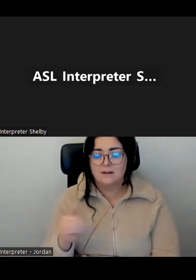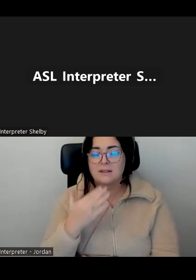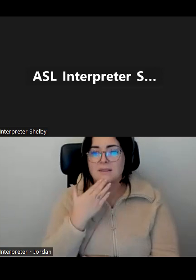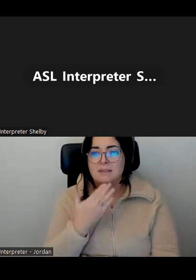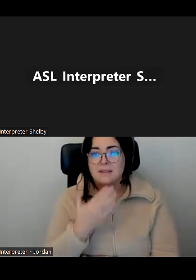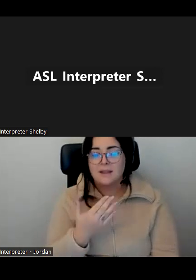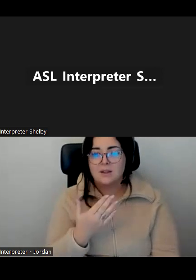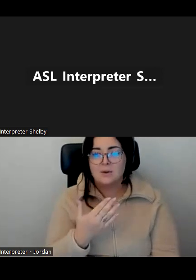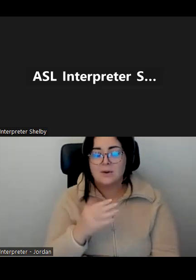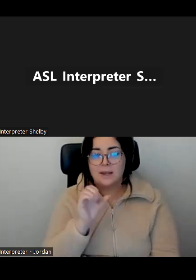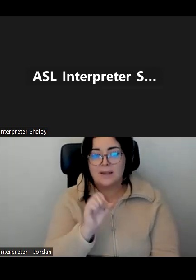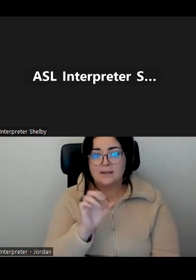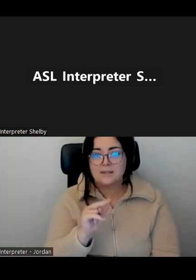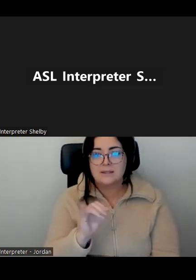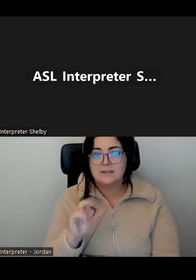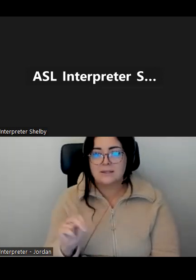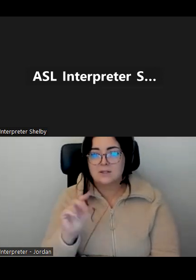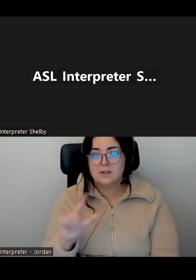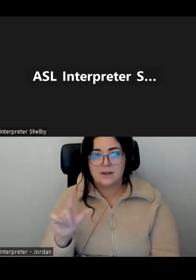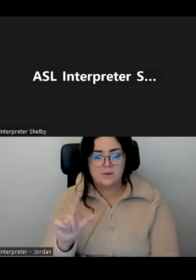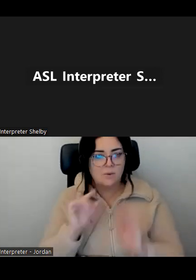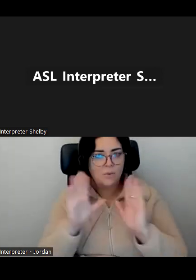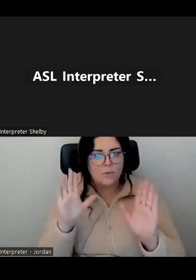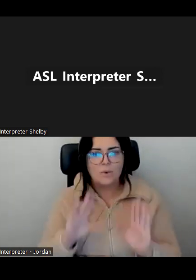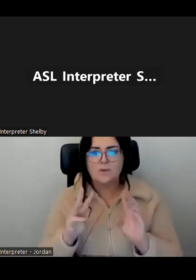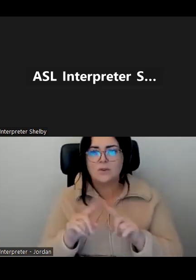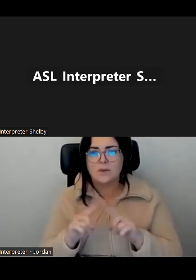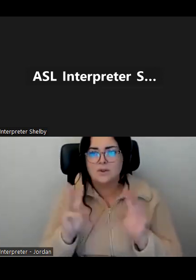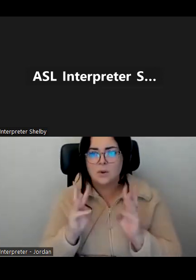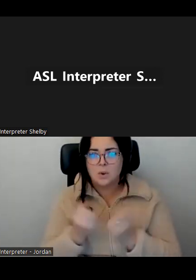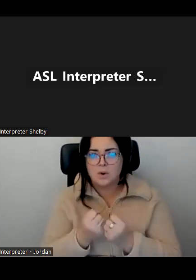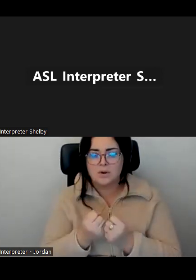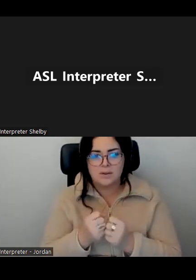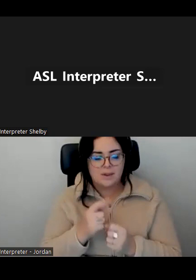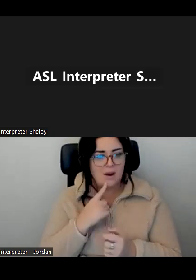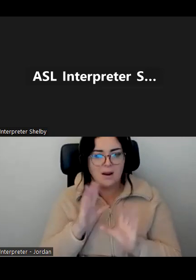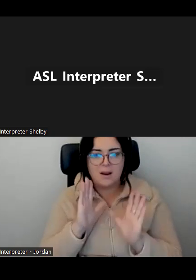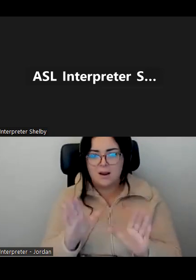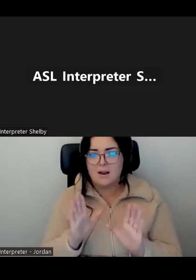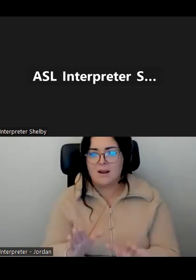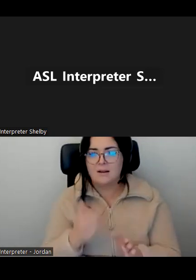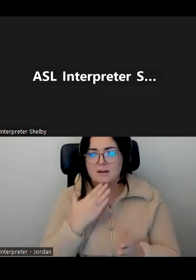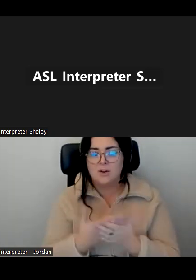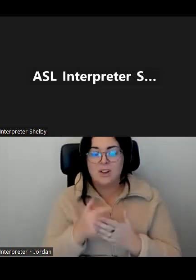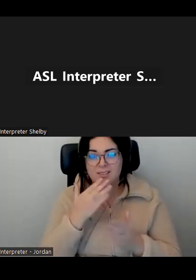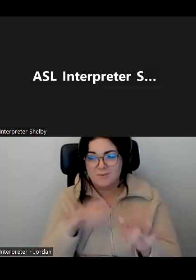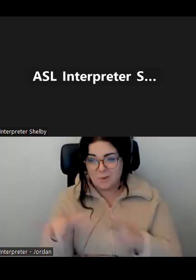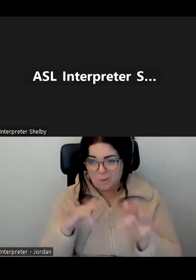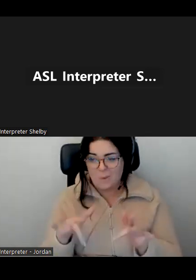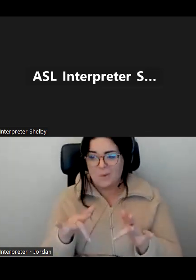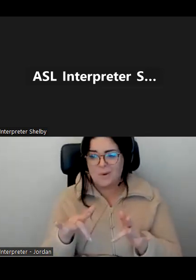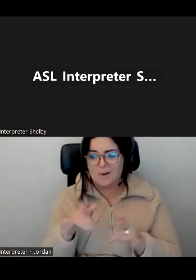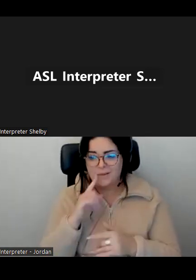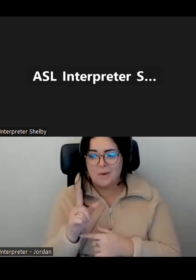and Seniors NL for putting off these great presentations. They're just fabulous, and having them recorded so that